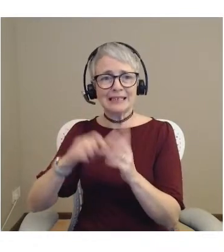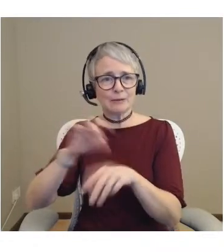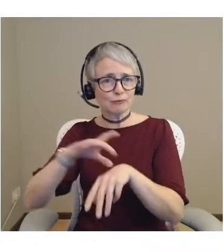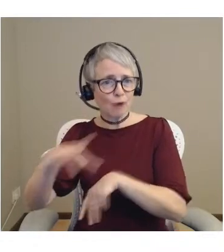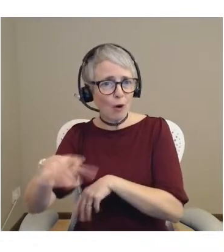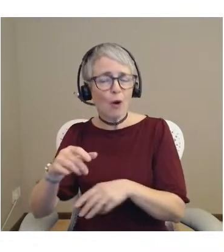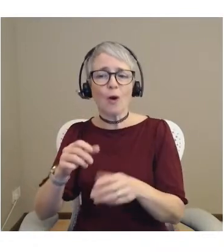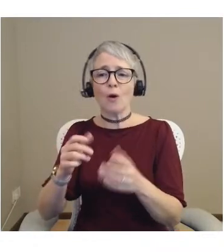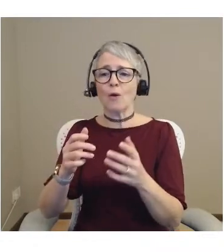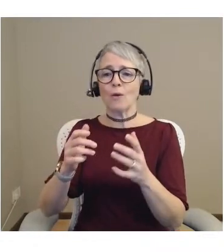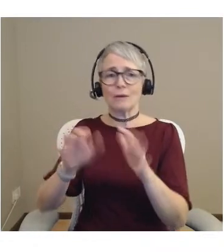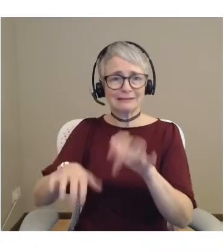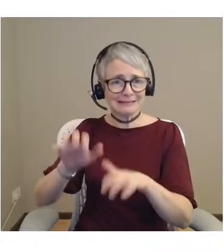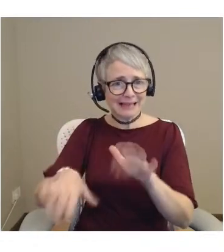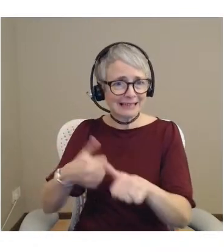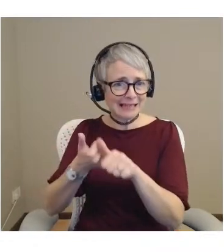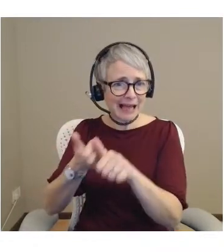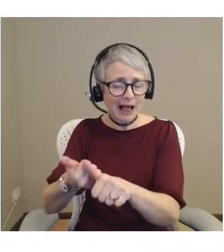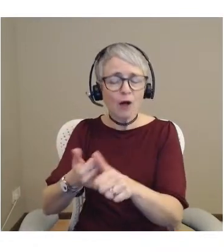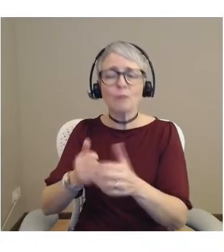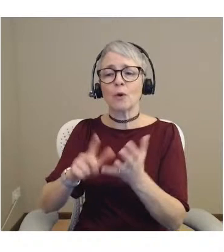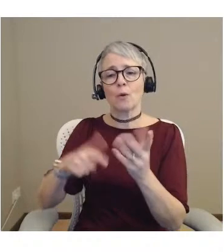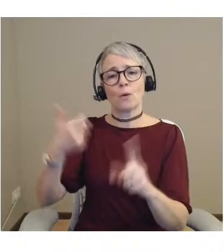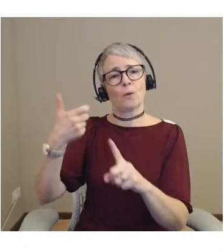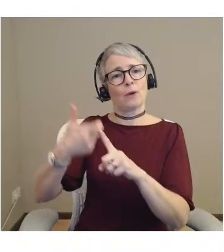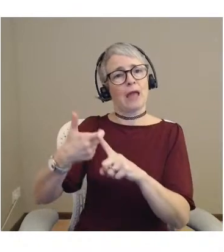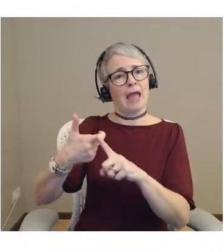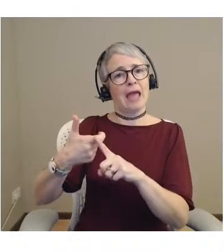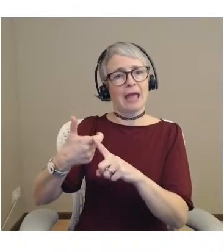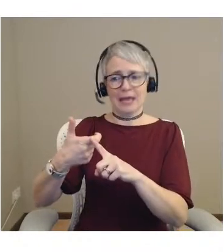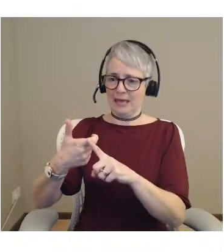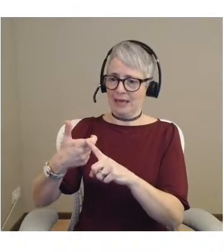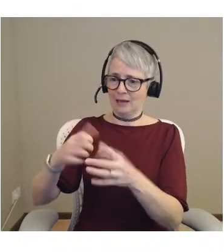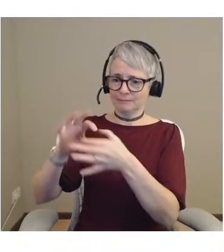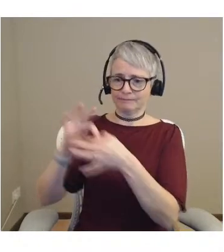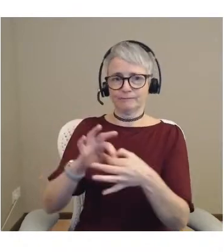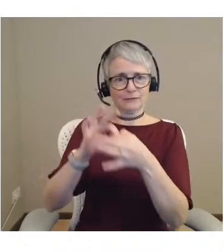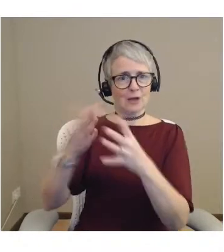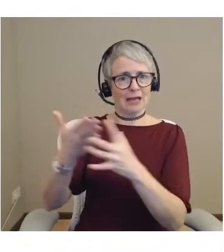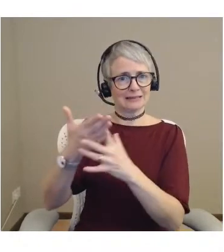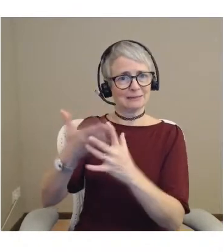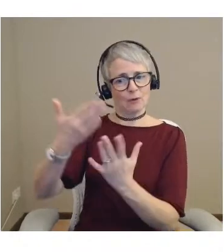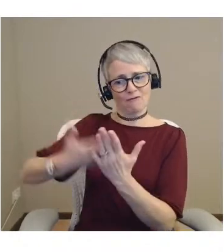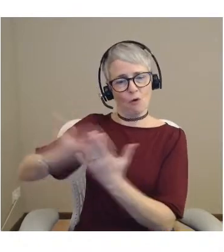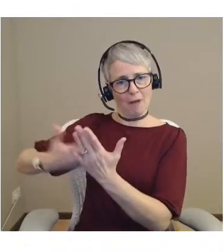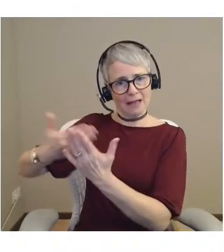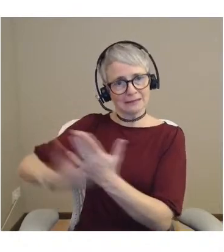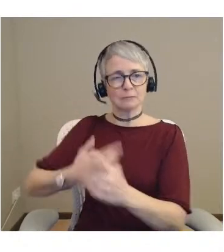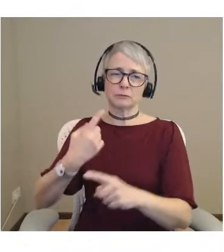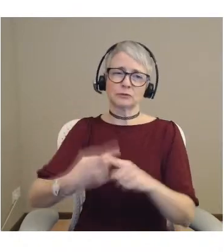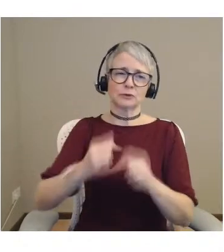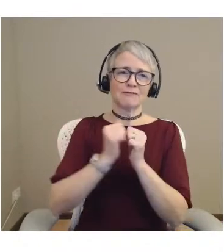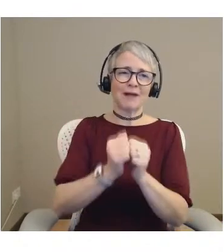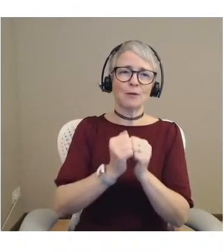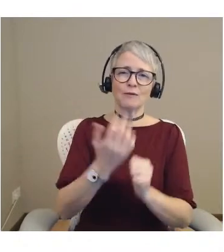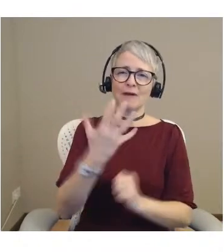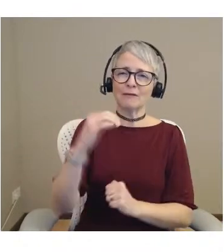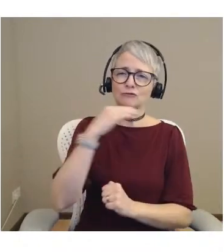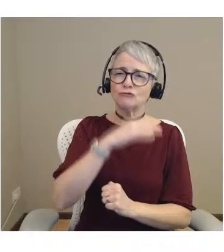Help, the United Kingdom Association for Accessible Formats, and the Valuable 500. You hopefully saw Caroline